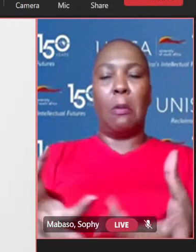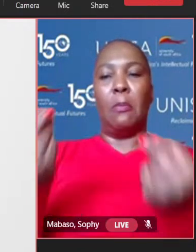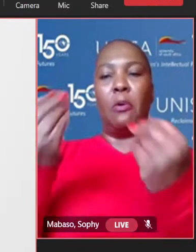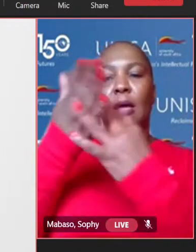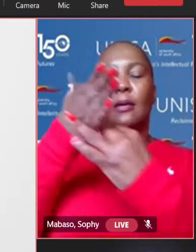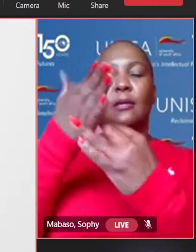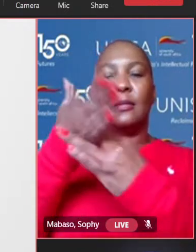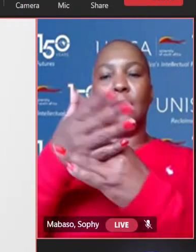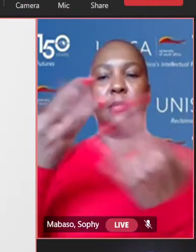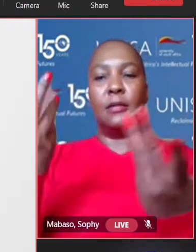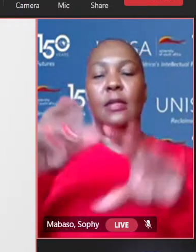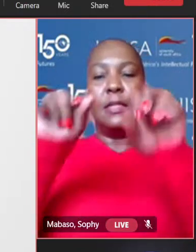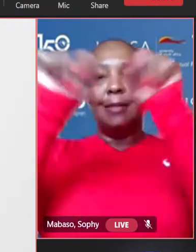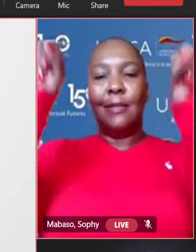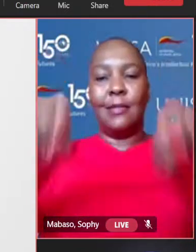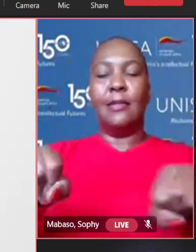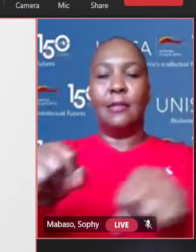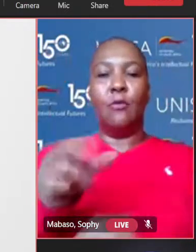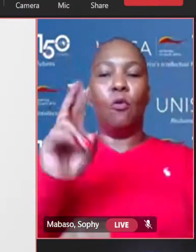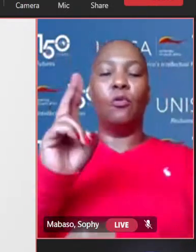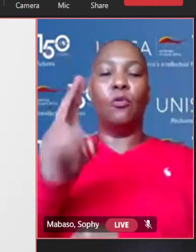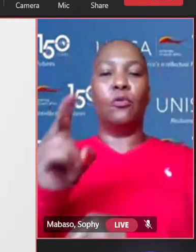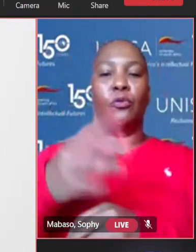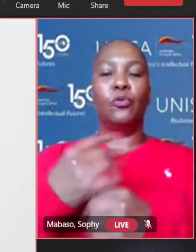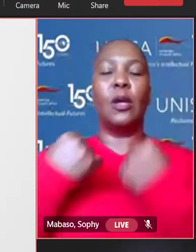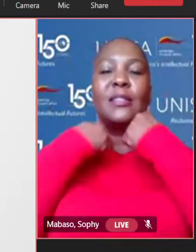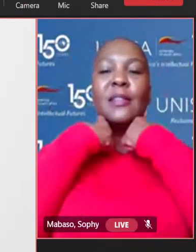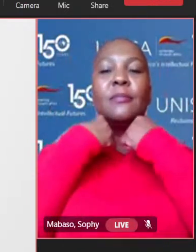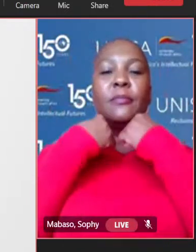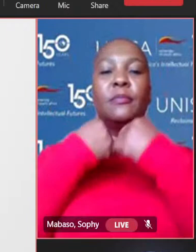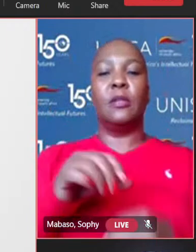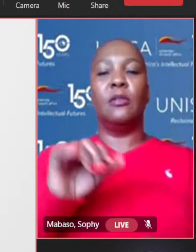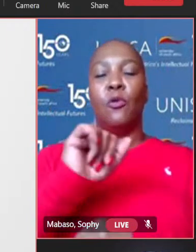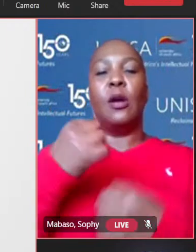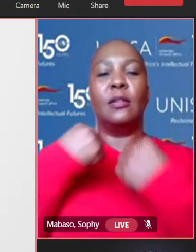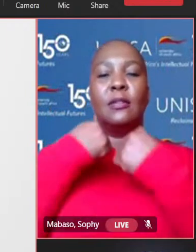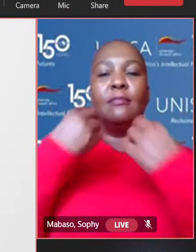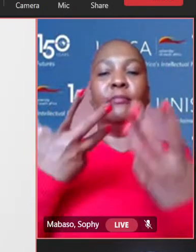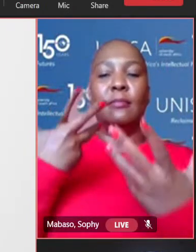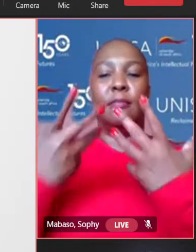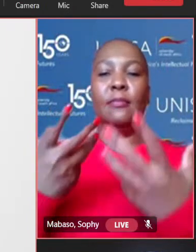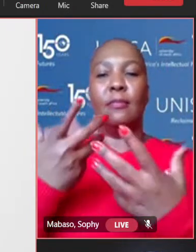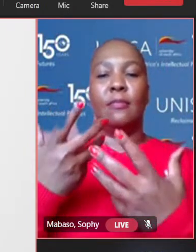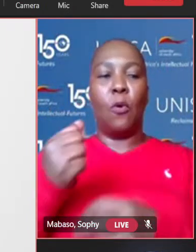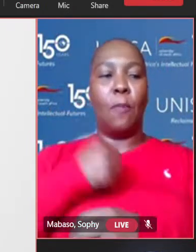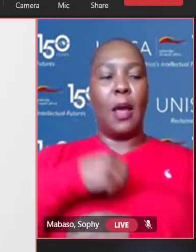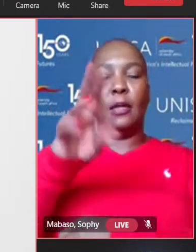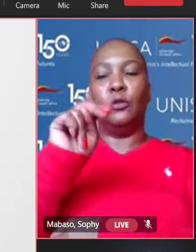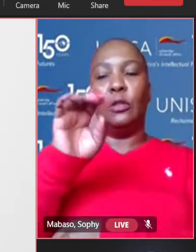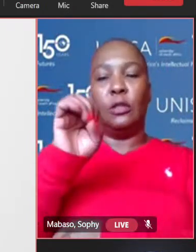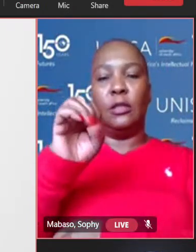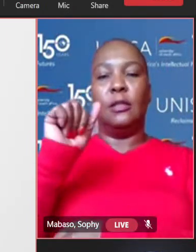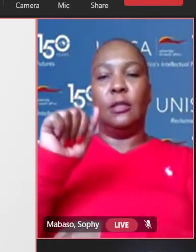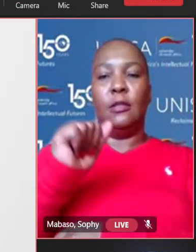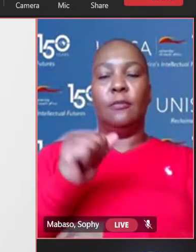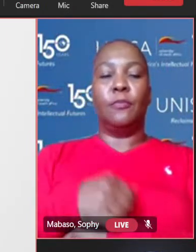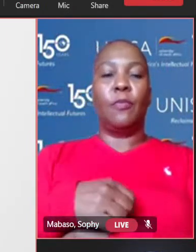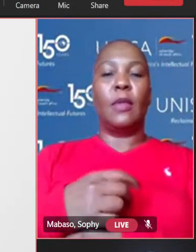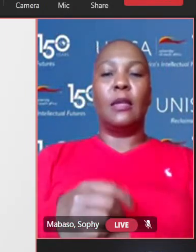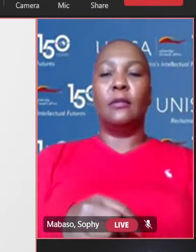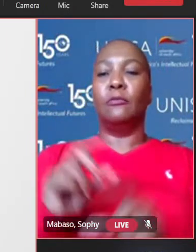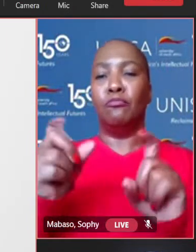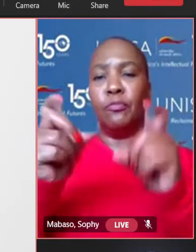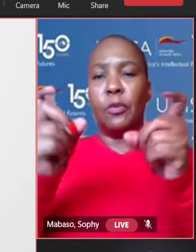the systems and also to your assignments. Your assignments are on my Unisa as soon as